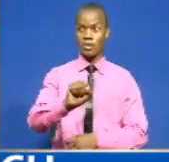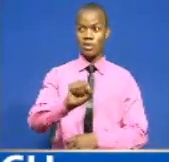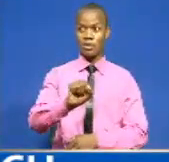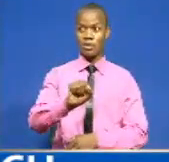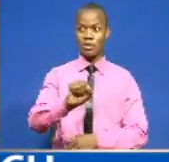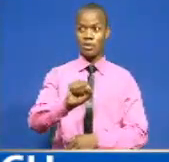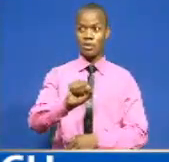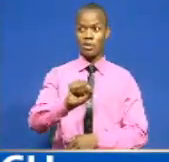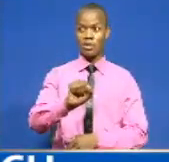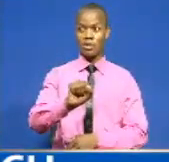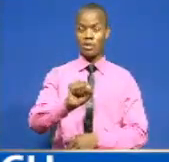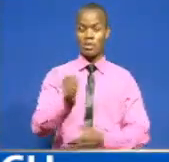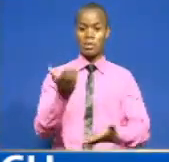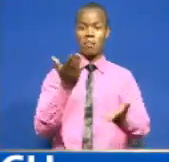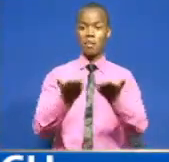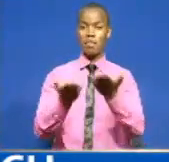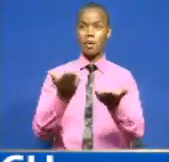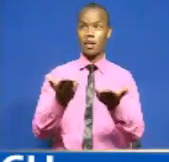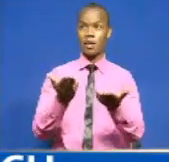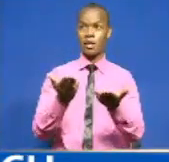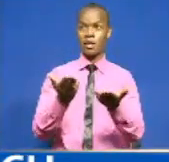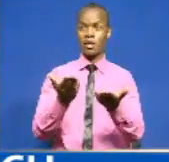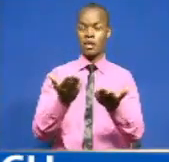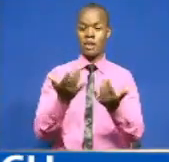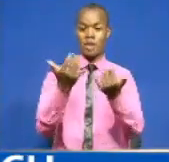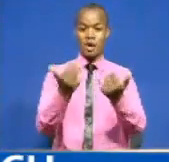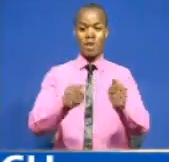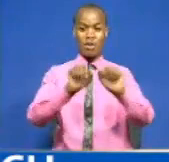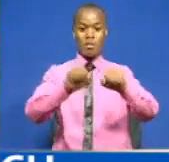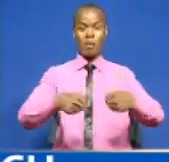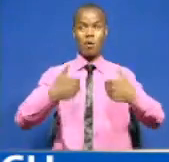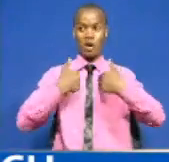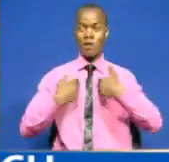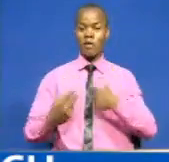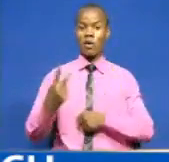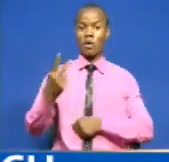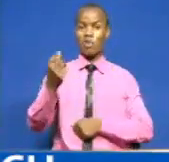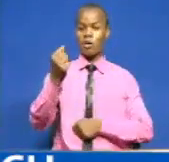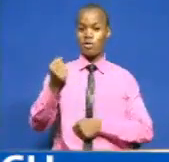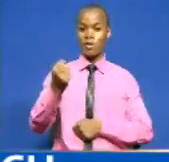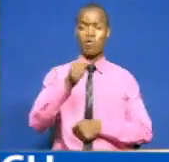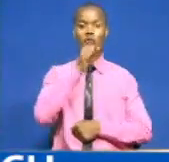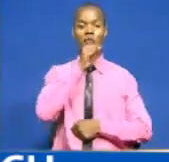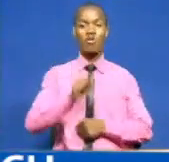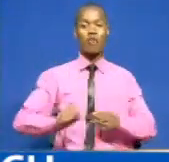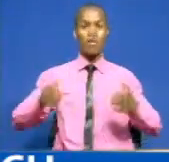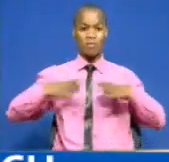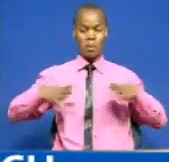how do you know? Maybe by now you would have even 25-year-olds in cabinet. Lakini sasa,